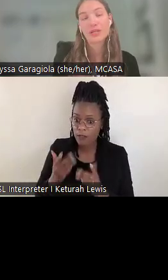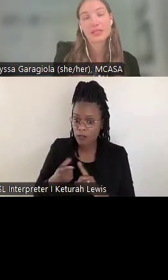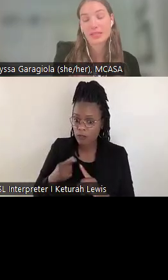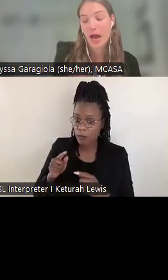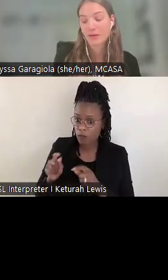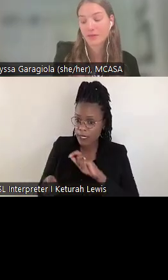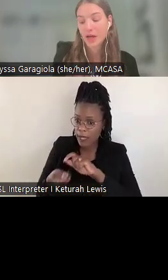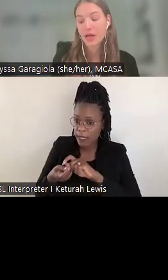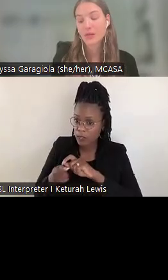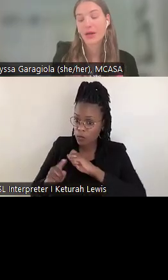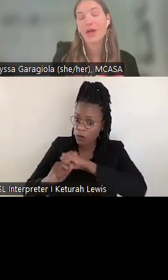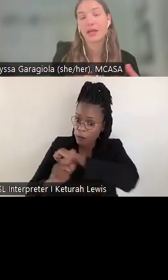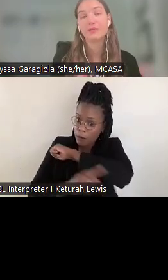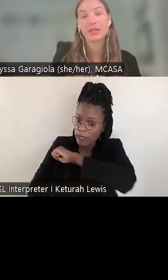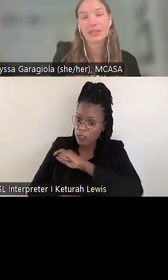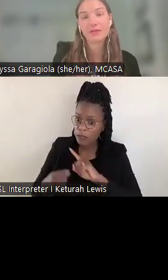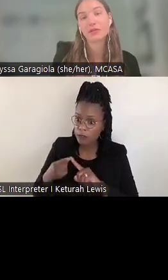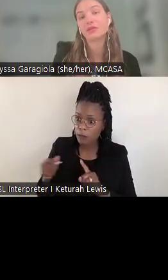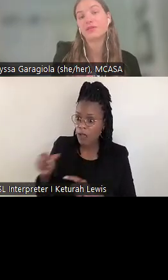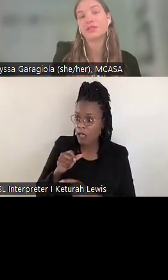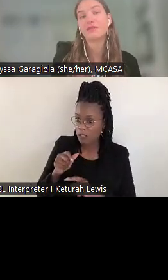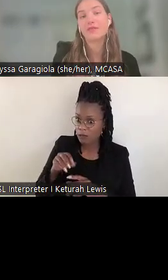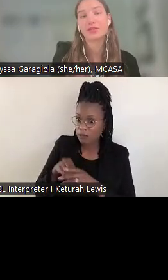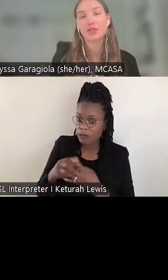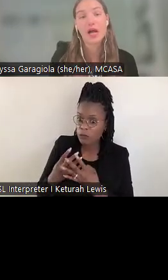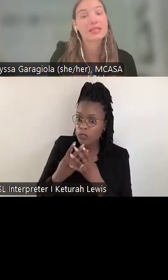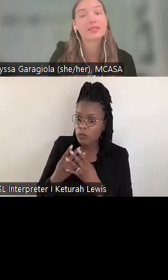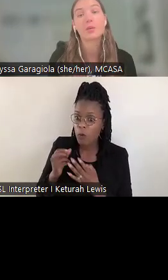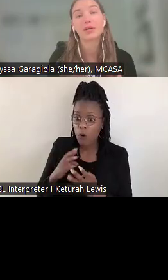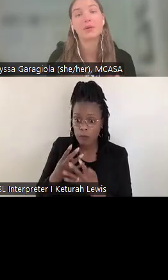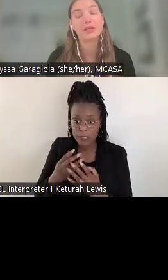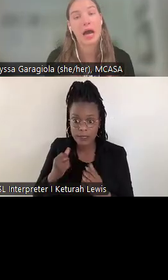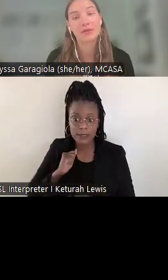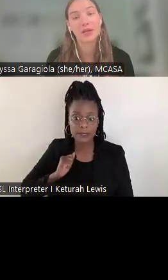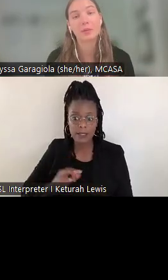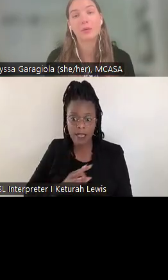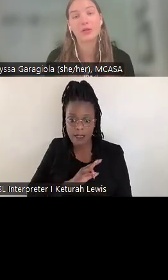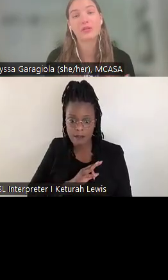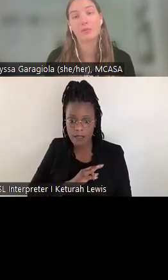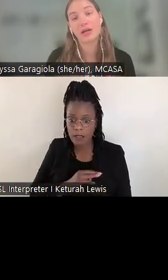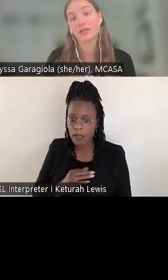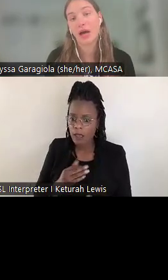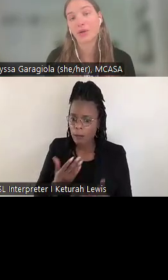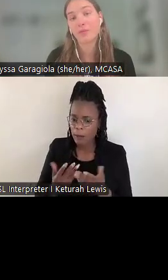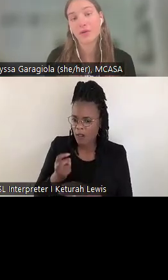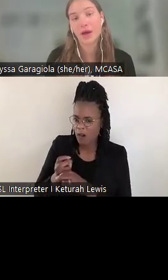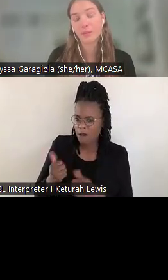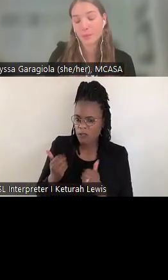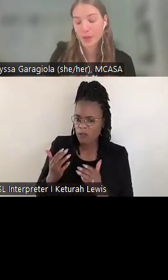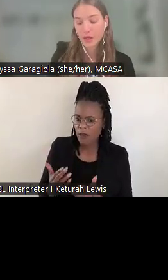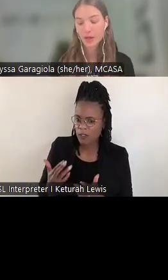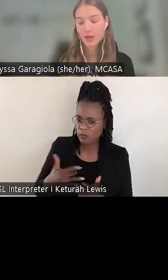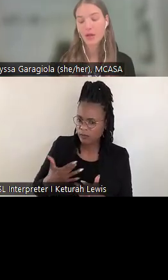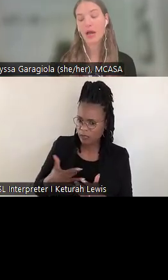from prison staff. And again, that can make it difficult for the survivors to trust that working with the advocate will produce a positive outcome for